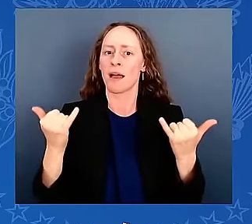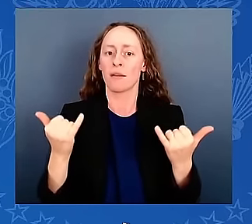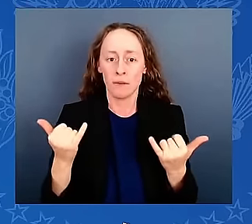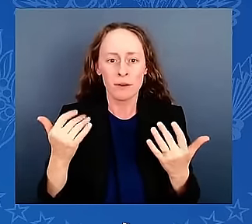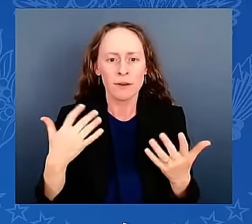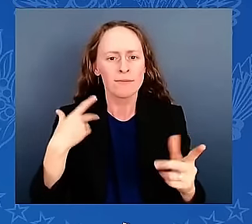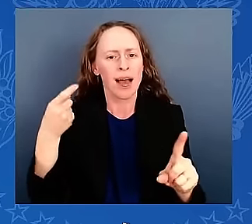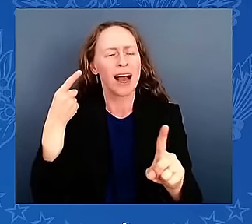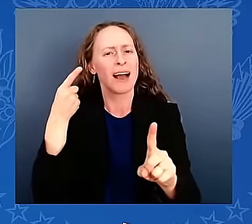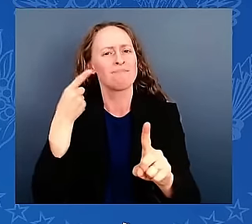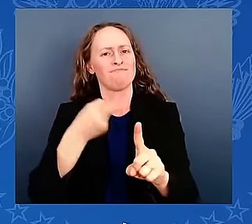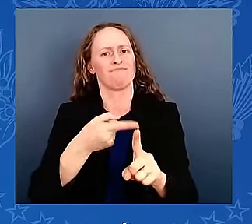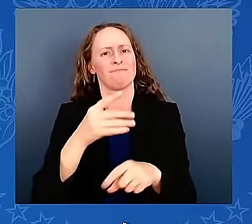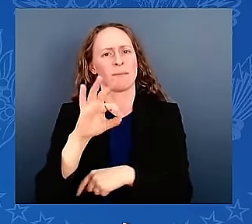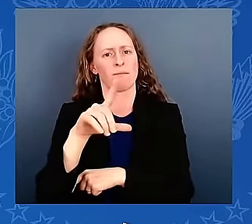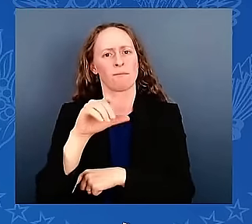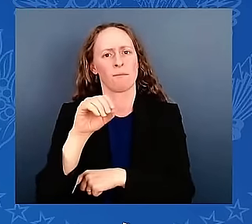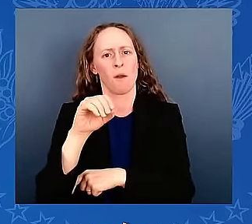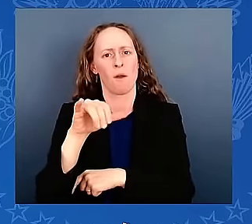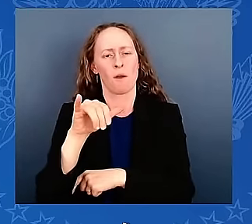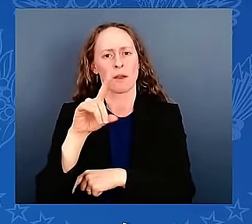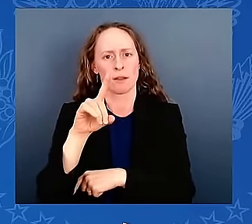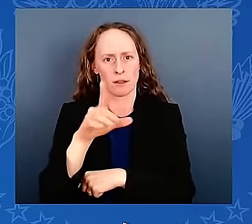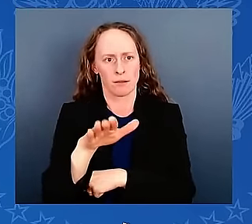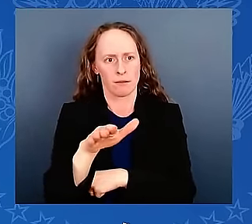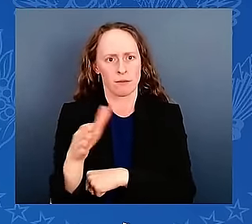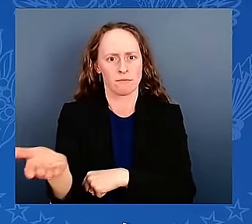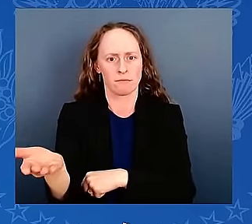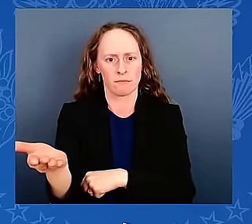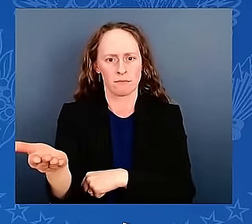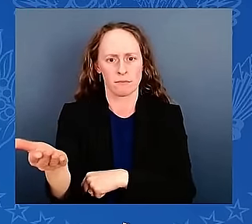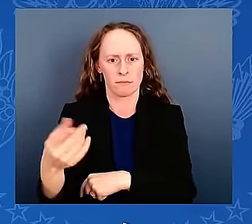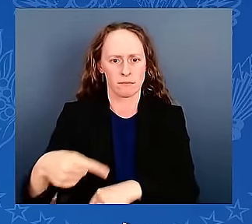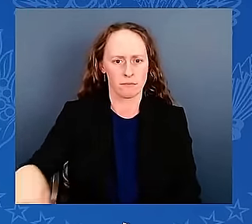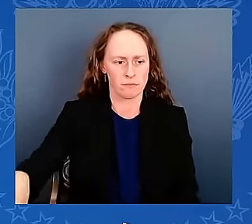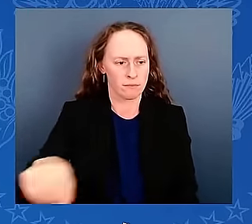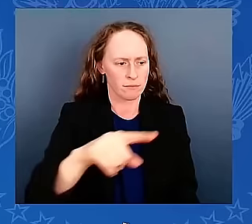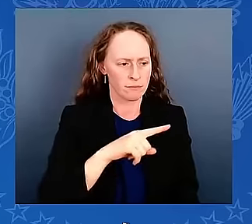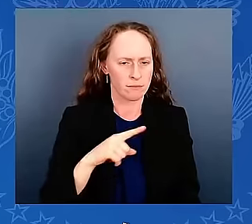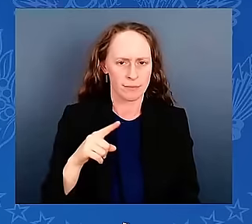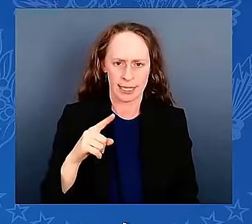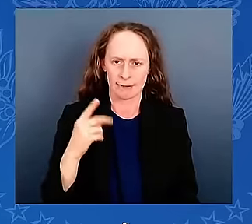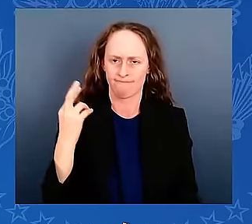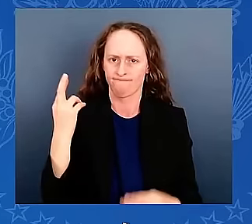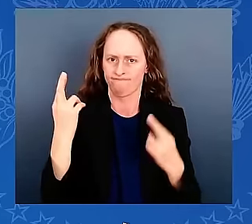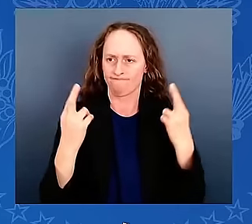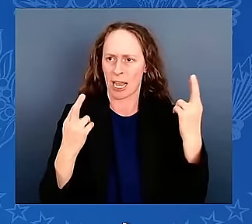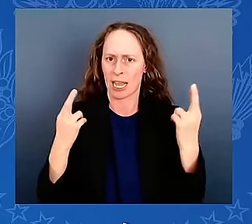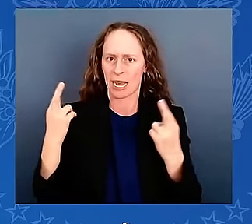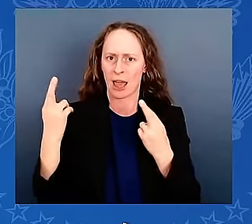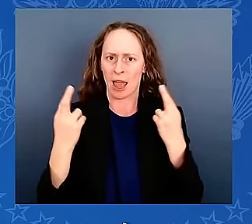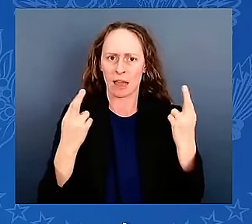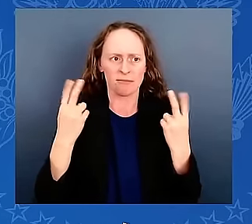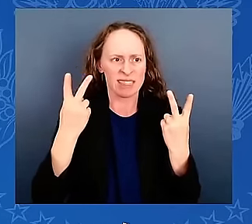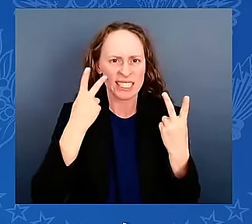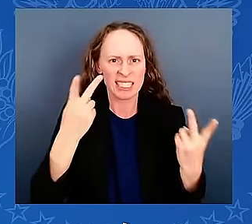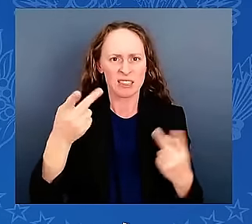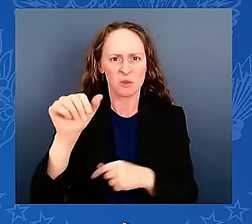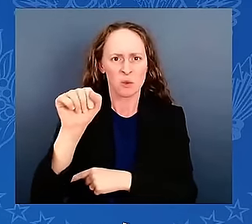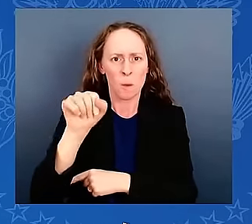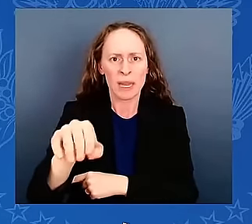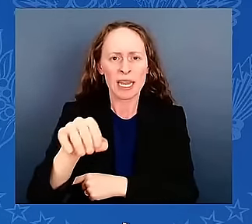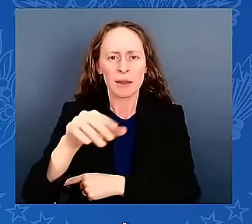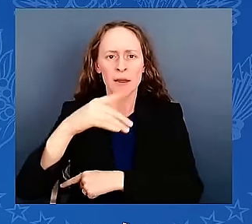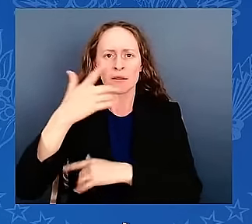that all of us seen on social media platforms, on cable news, on broadcast news, the response is